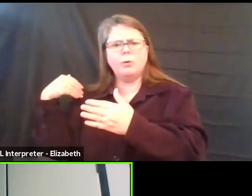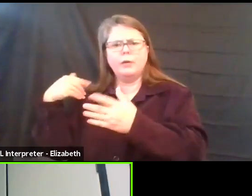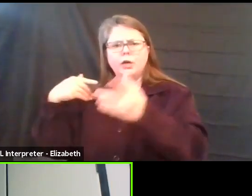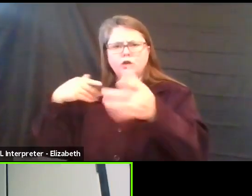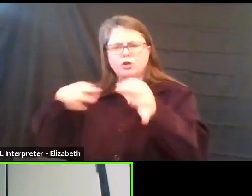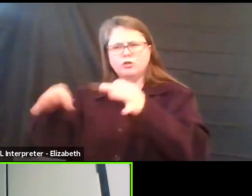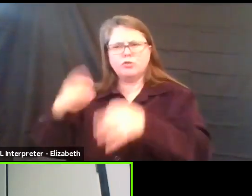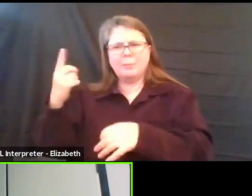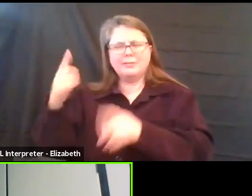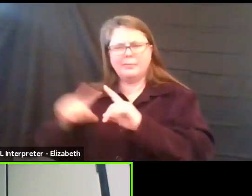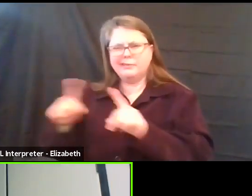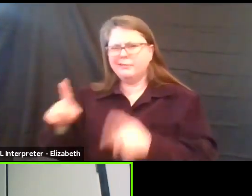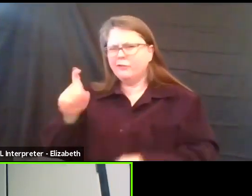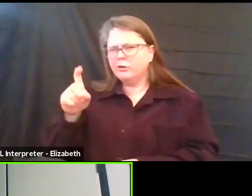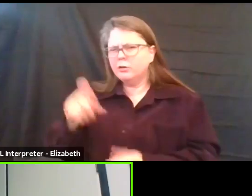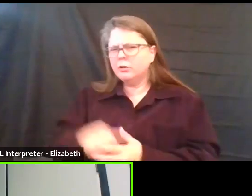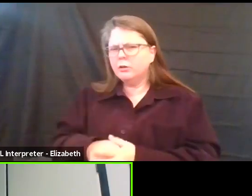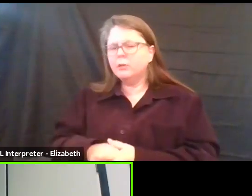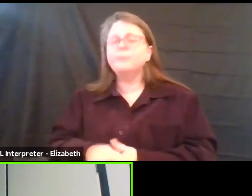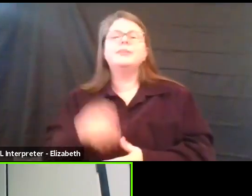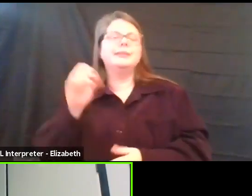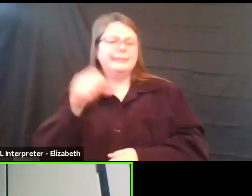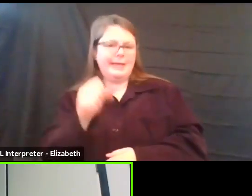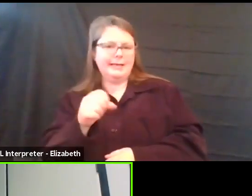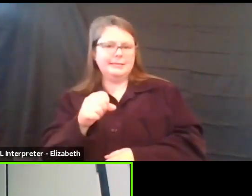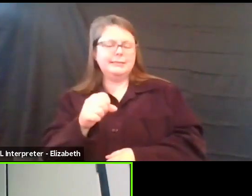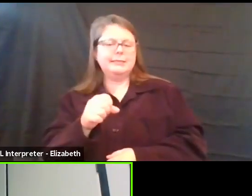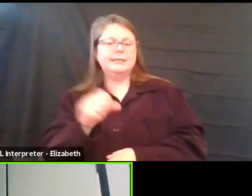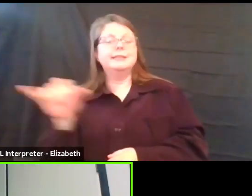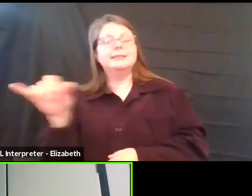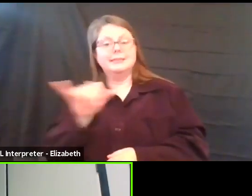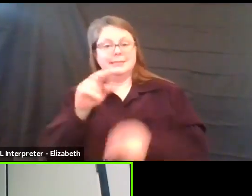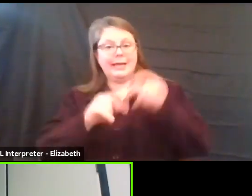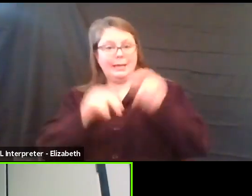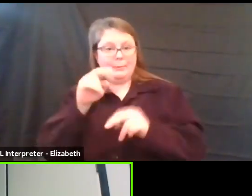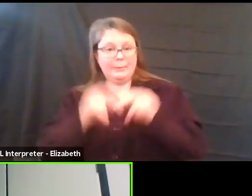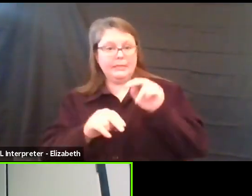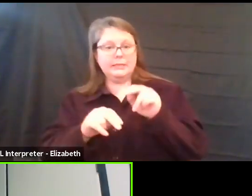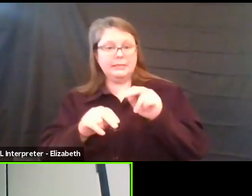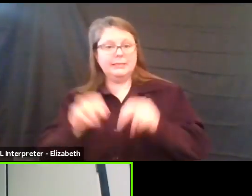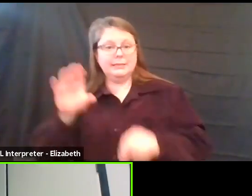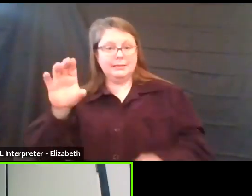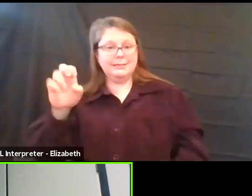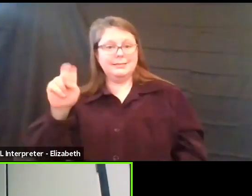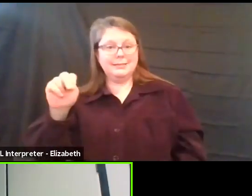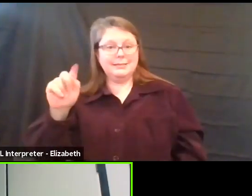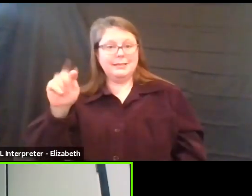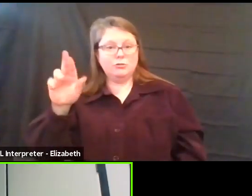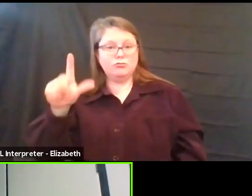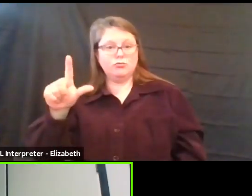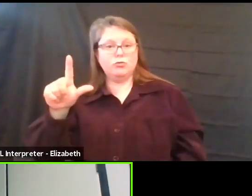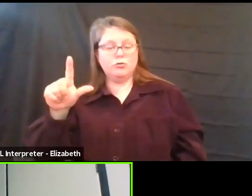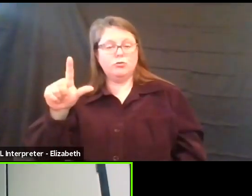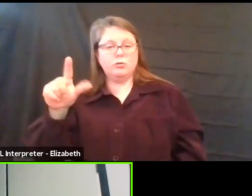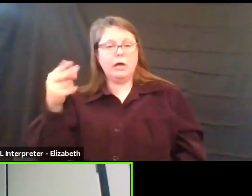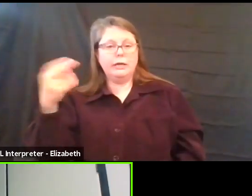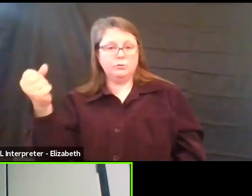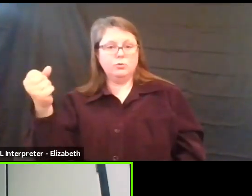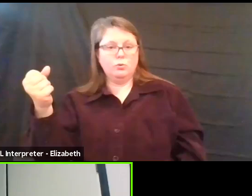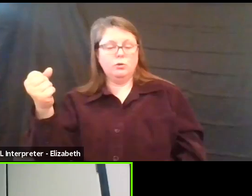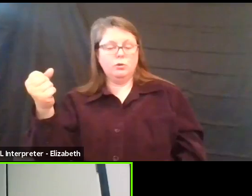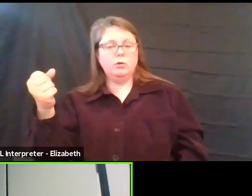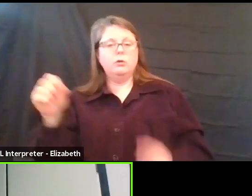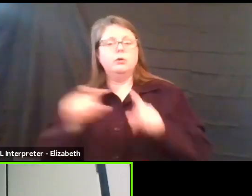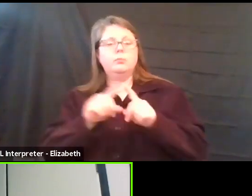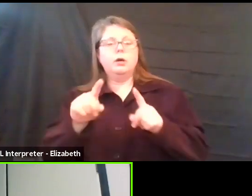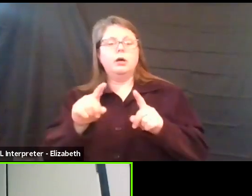is. So it's inside the same building, but we're going to be housed in a couple of different rooms somewhere